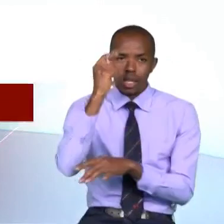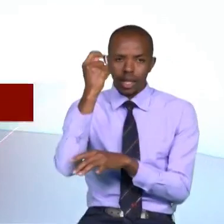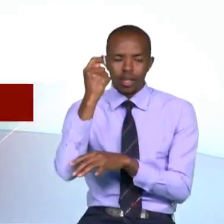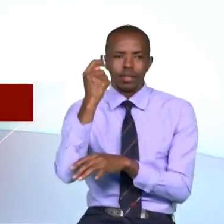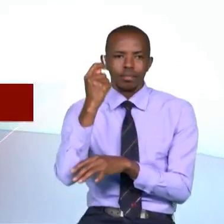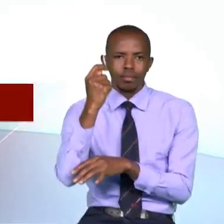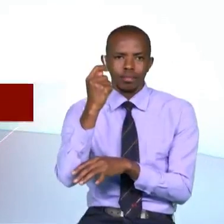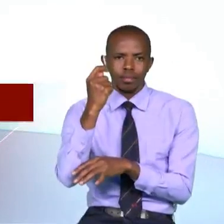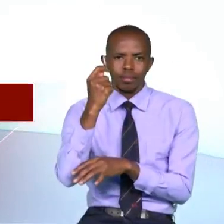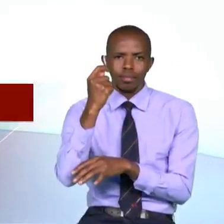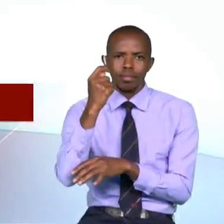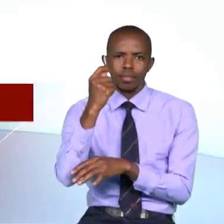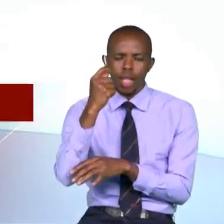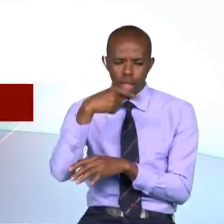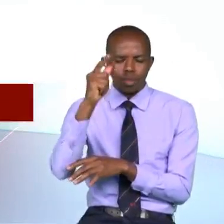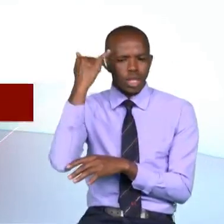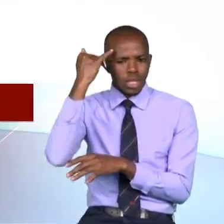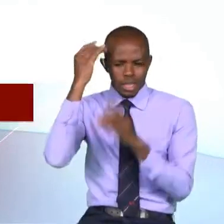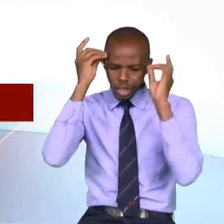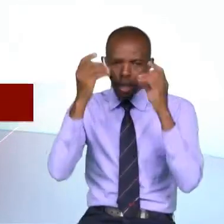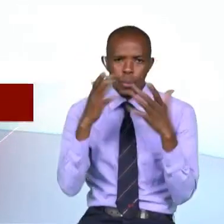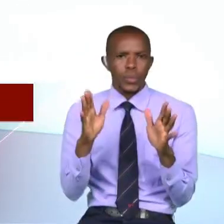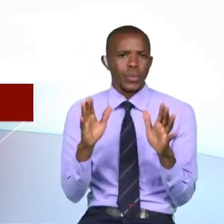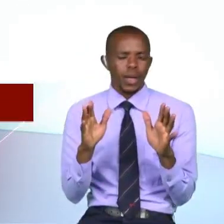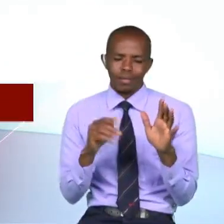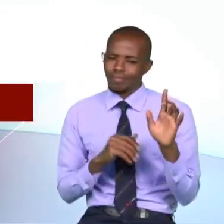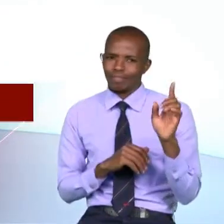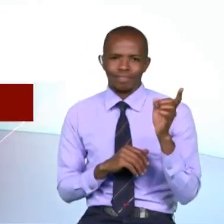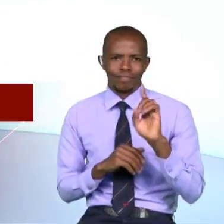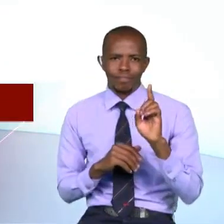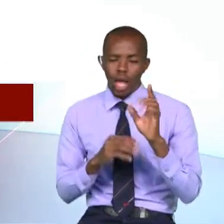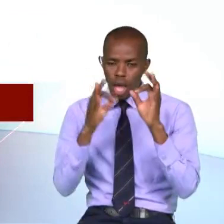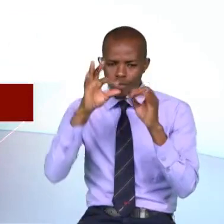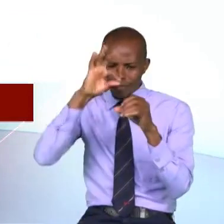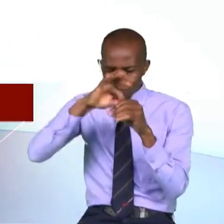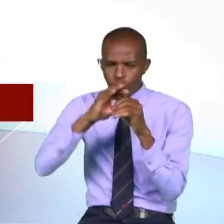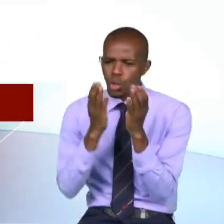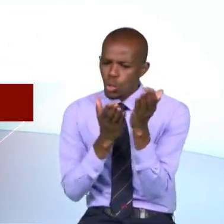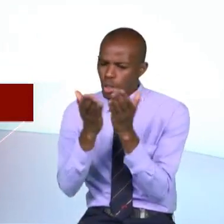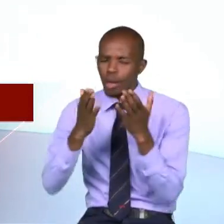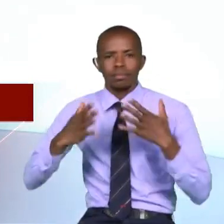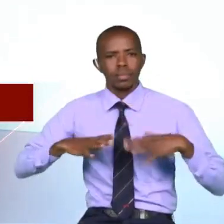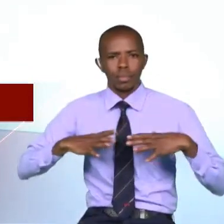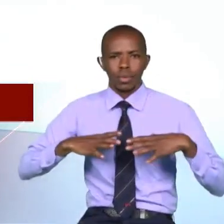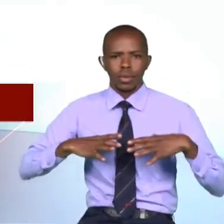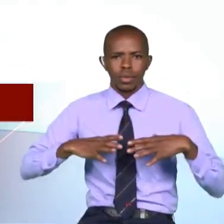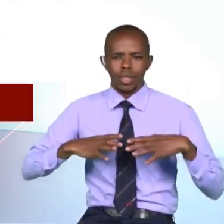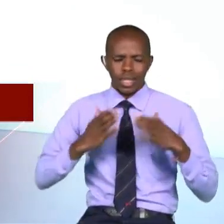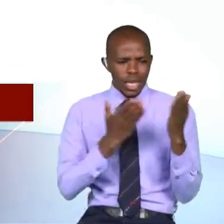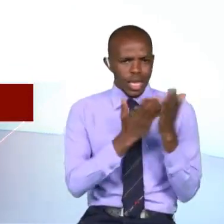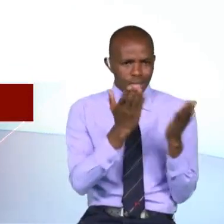have made positions about themselves. It should not be that way. If you're elected, you're serving the people. You are not